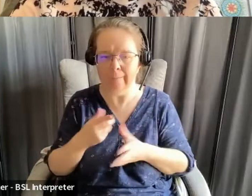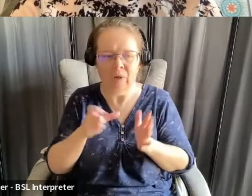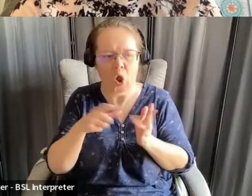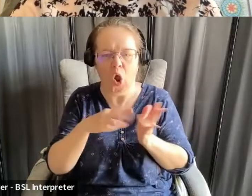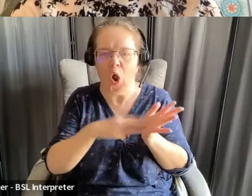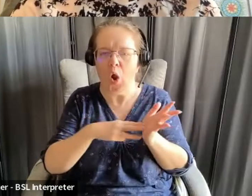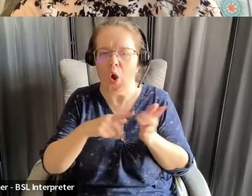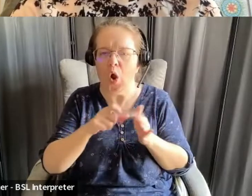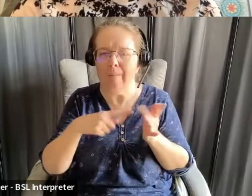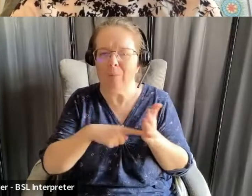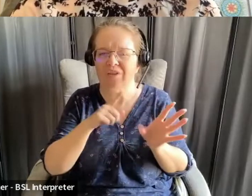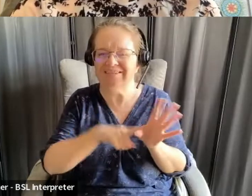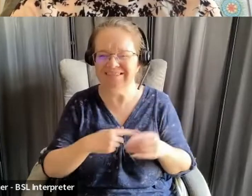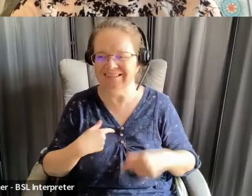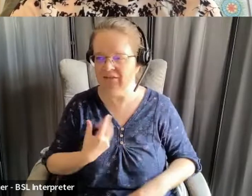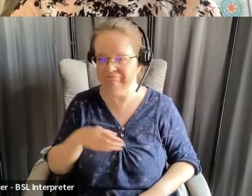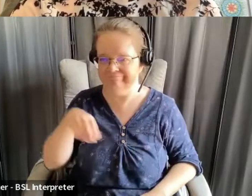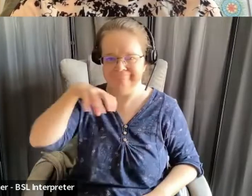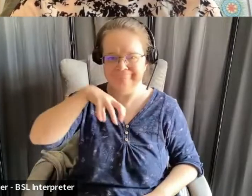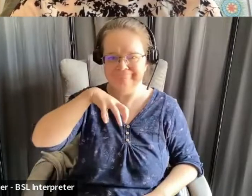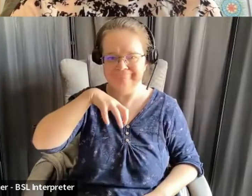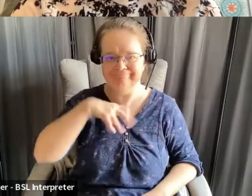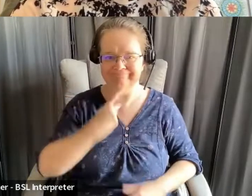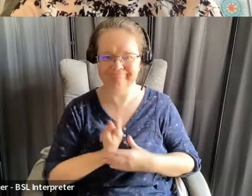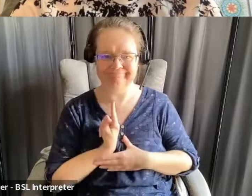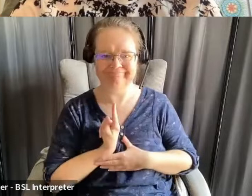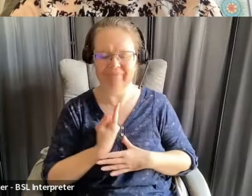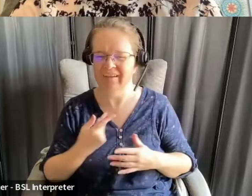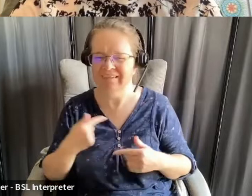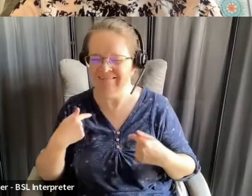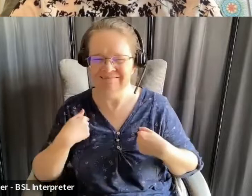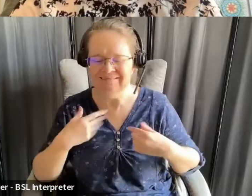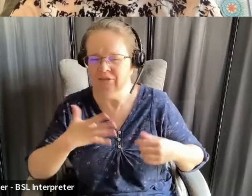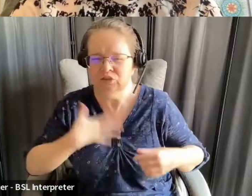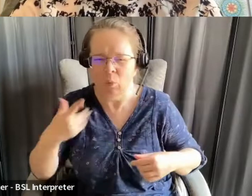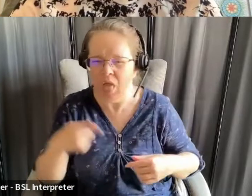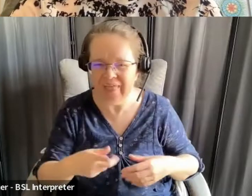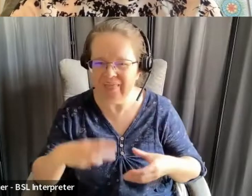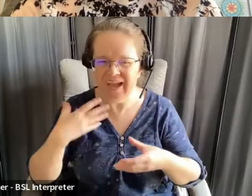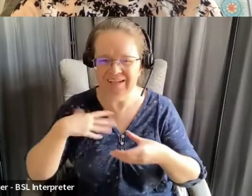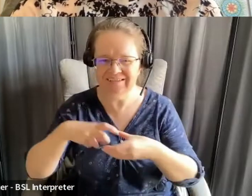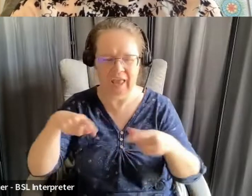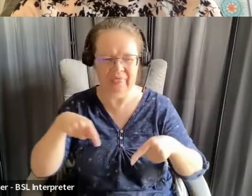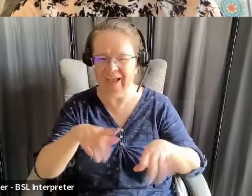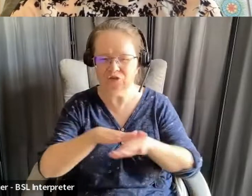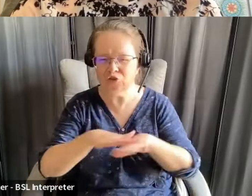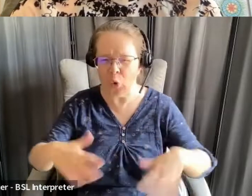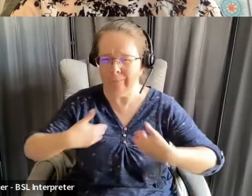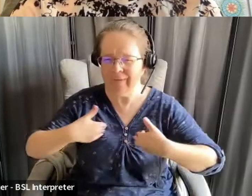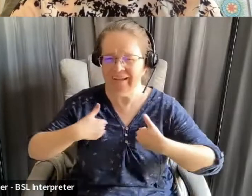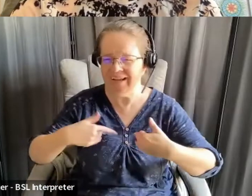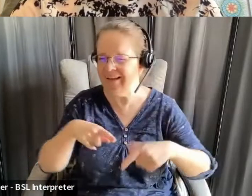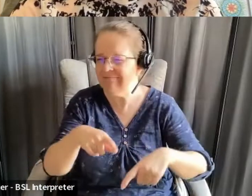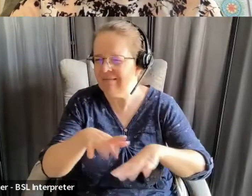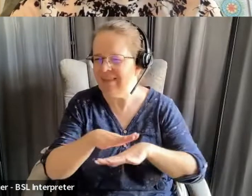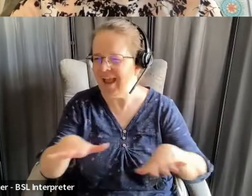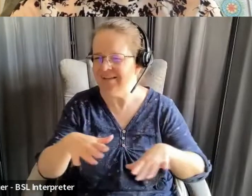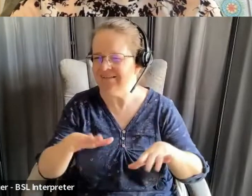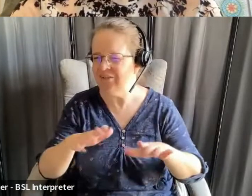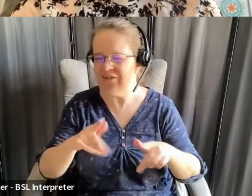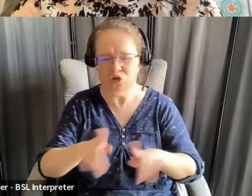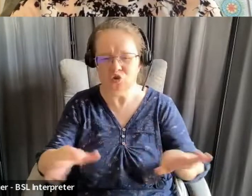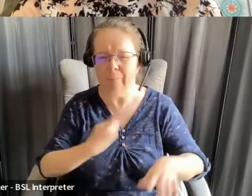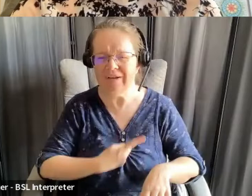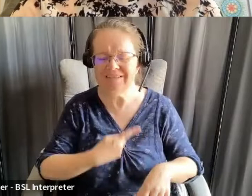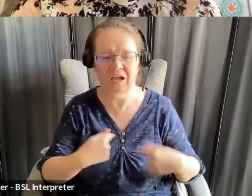I need to step out of that paradigm, and basically do things myself. But anyway, sorry, do carry